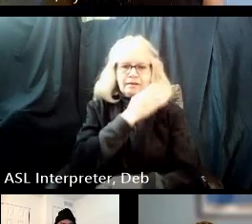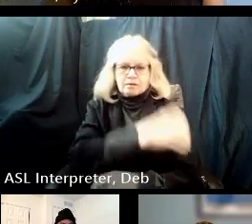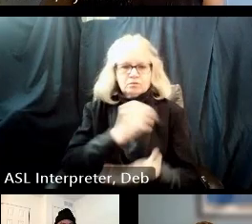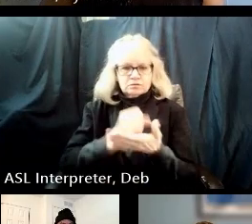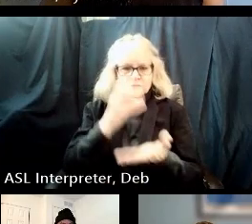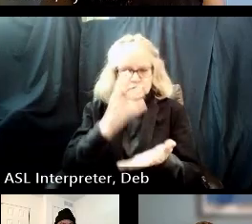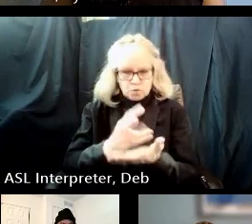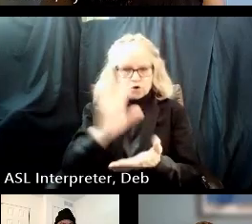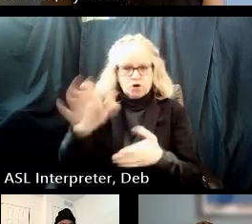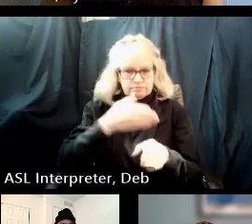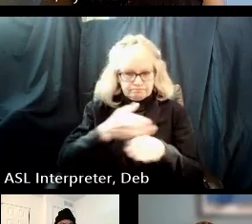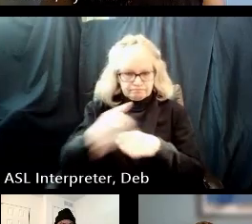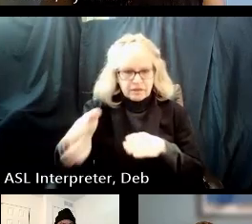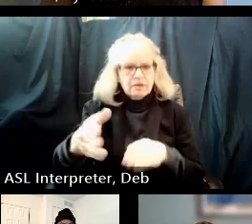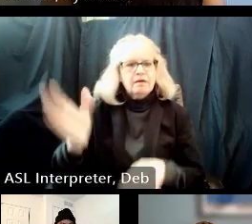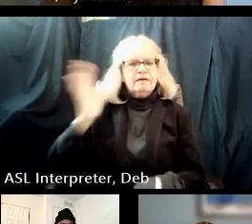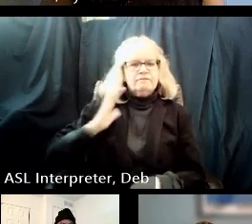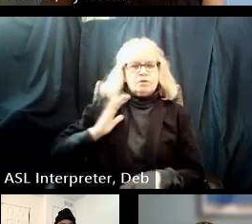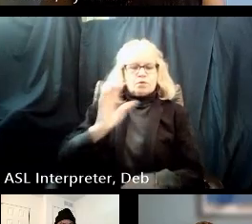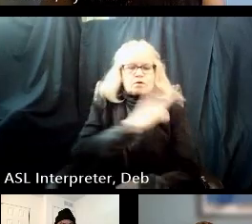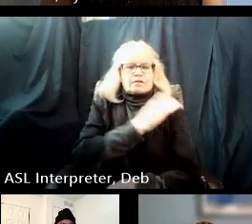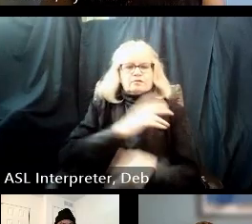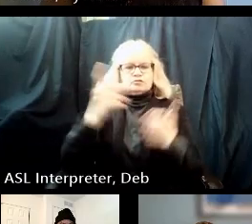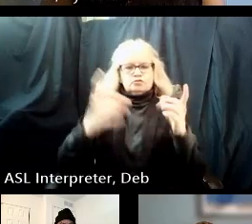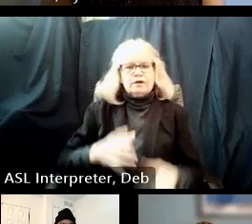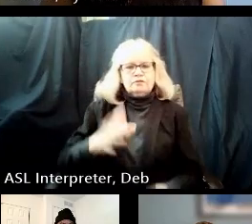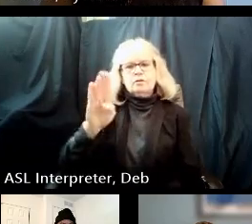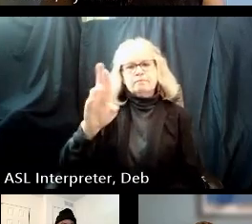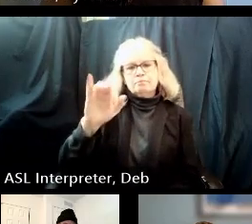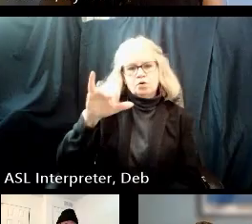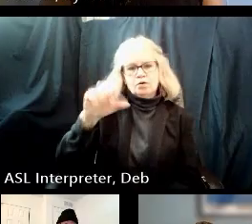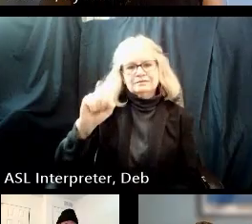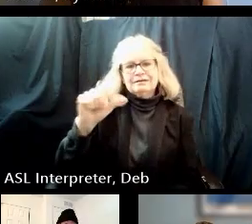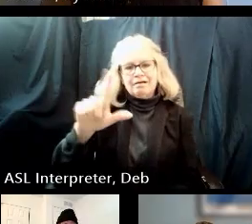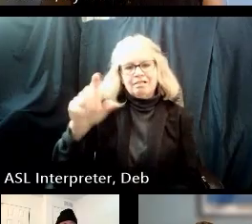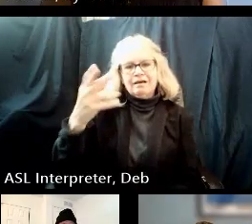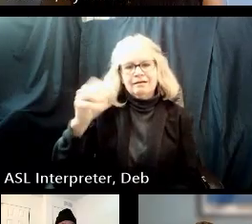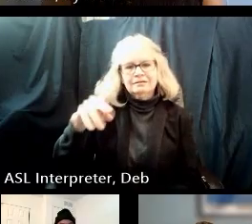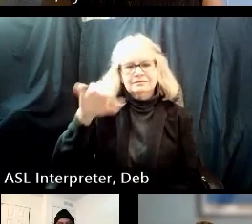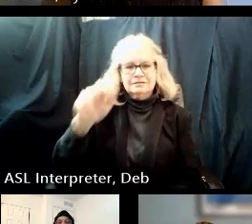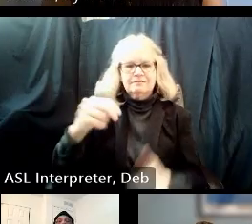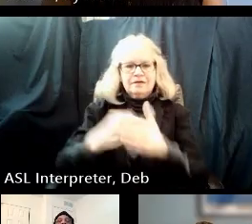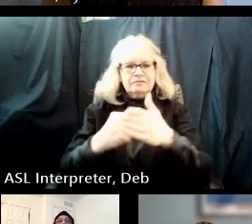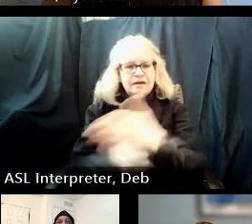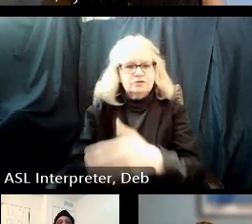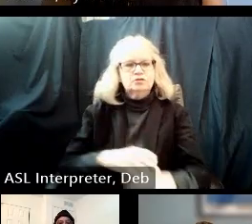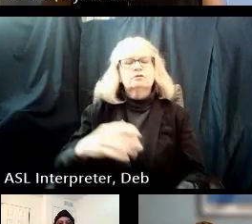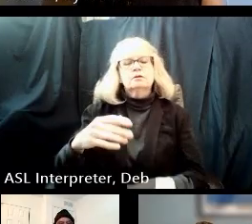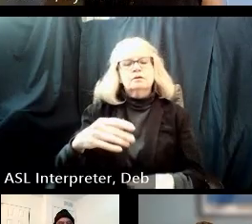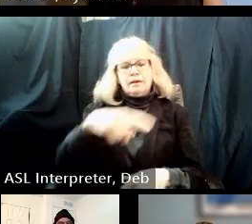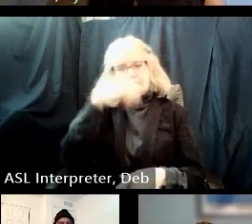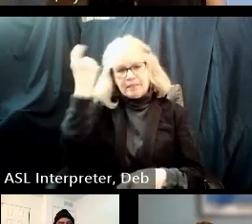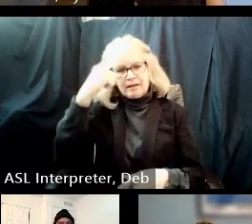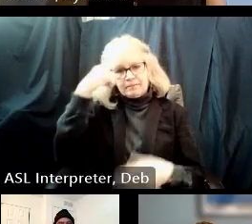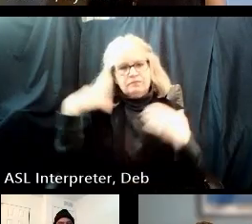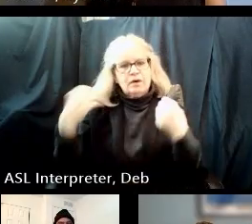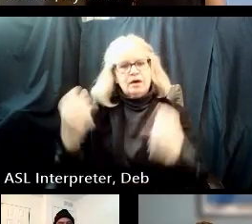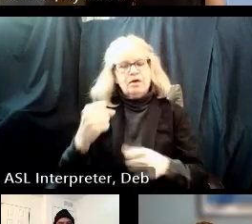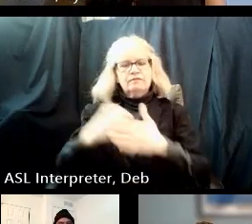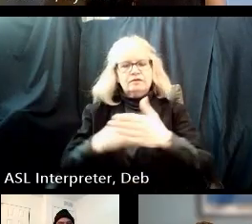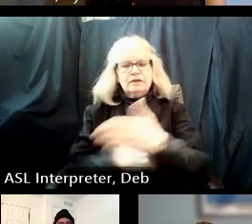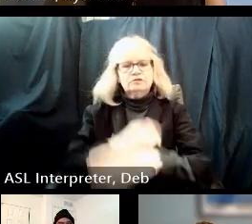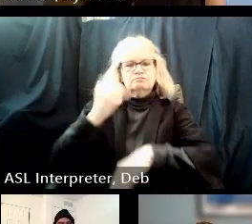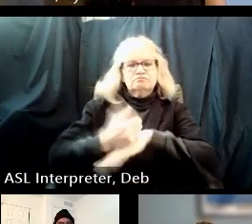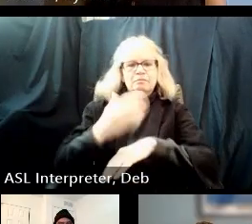former clinical director of the Boris L. Henson Foundation, the Black Mental Health Foundation founded by actress Taraji P. Henson,